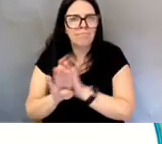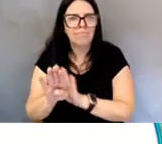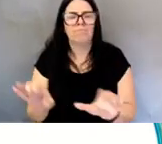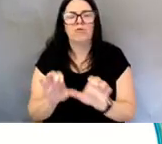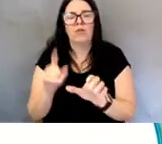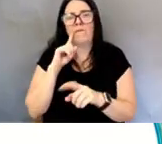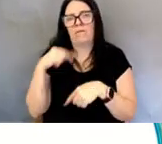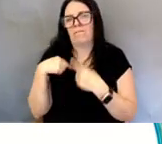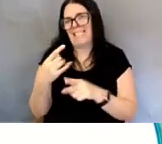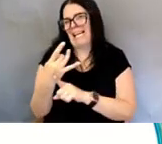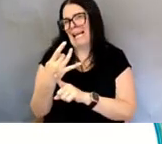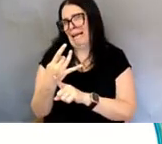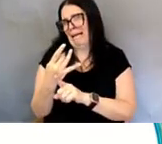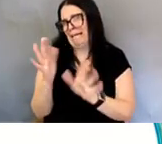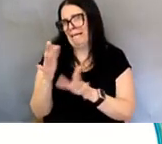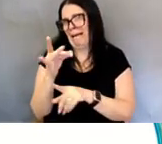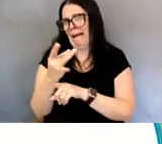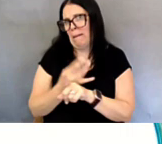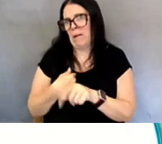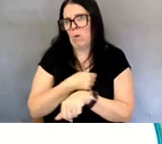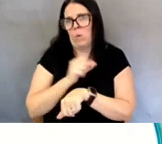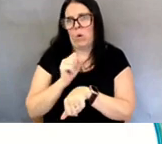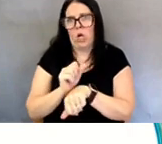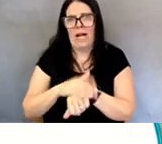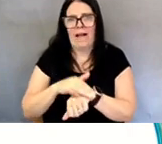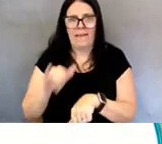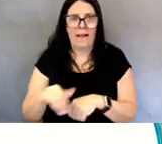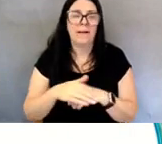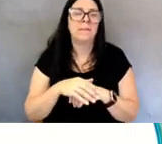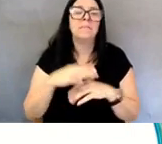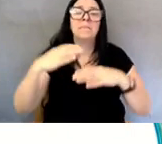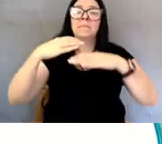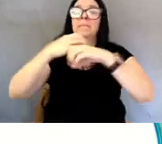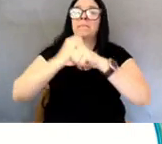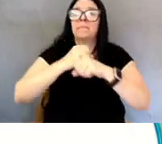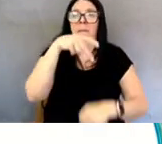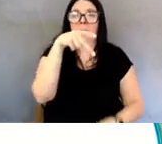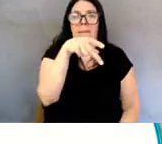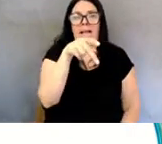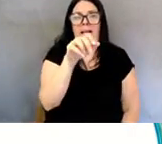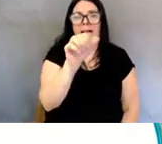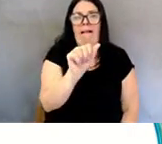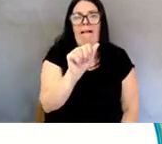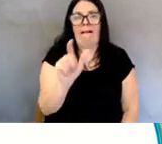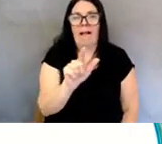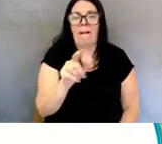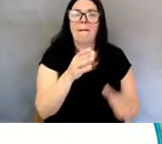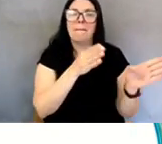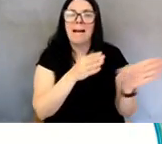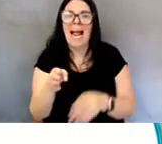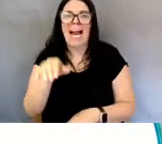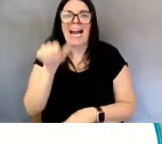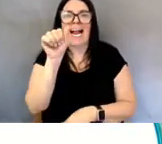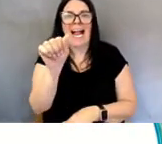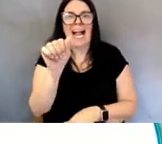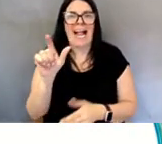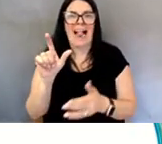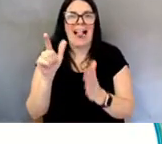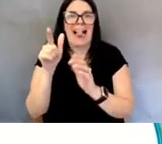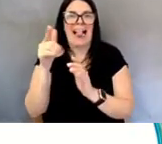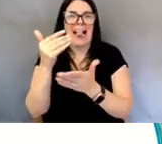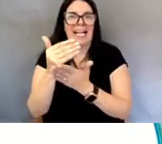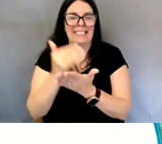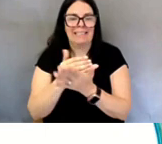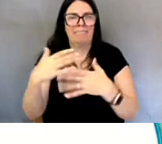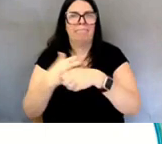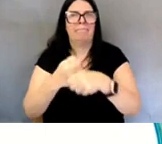8 months or so. PAL, the little acronym for Planning a Lesson, seemed apropos. I'd like to